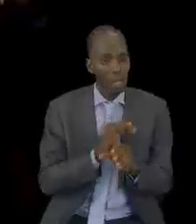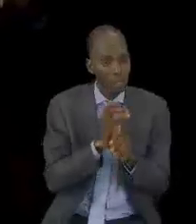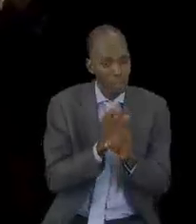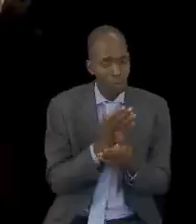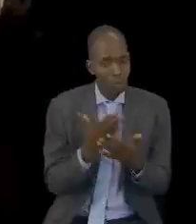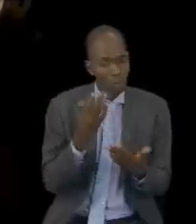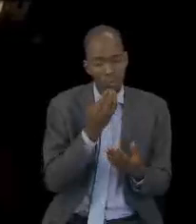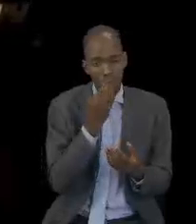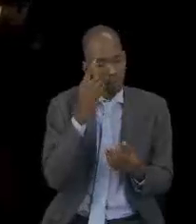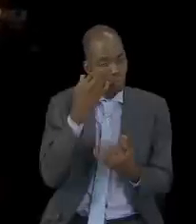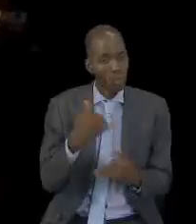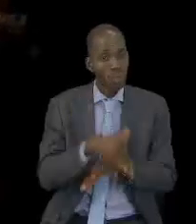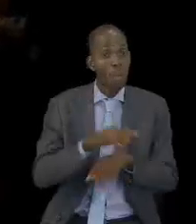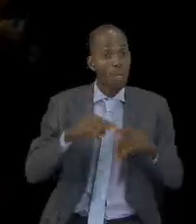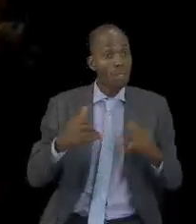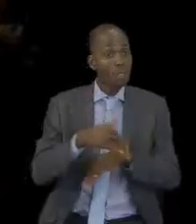tonight, you're free.